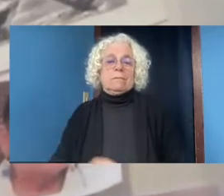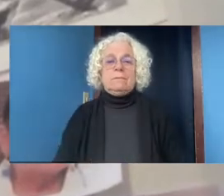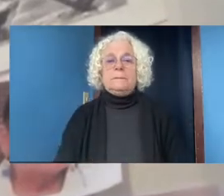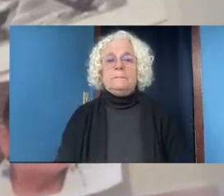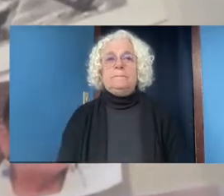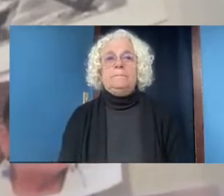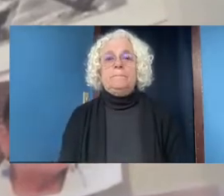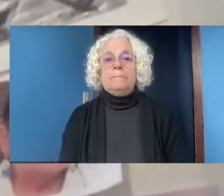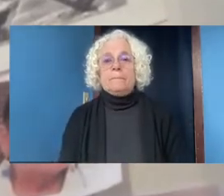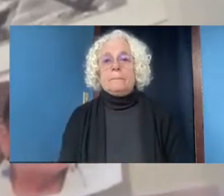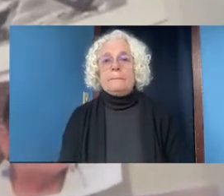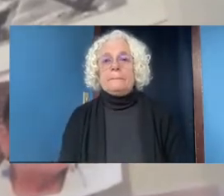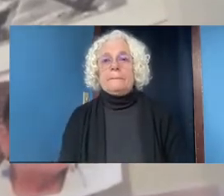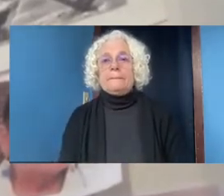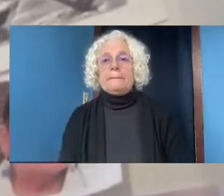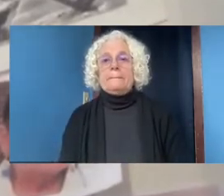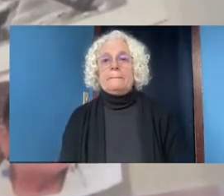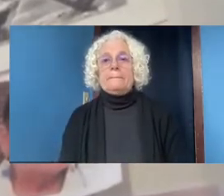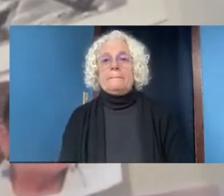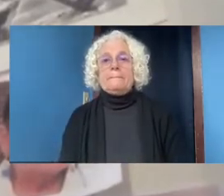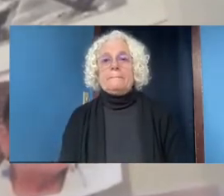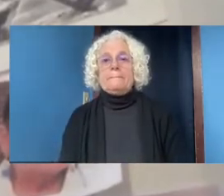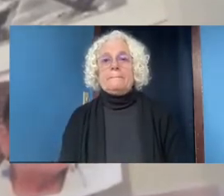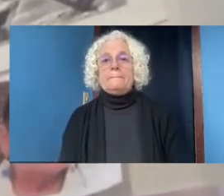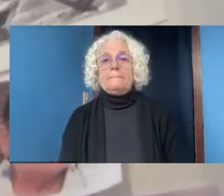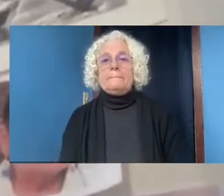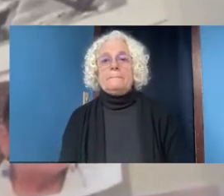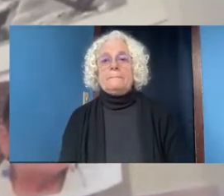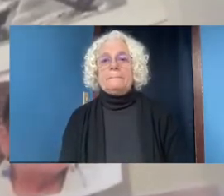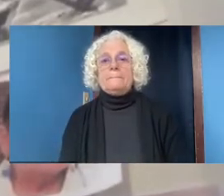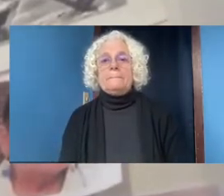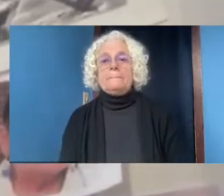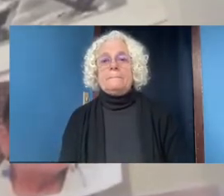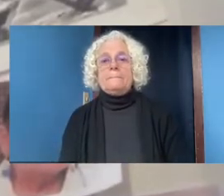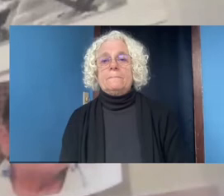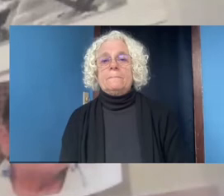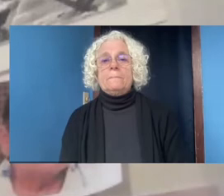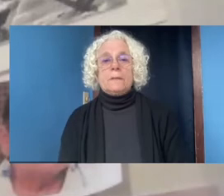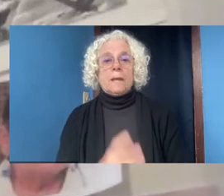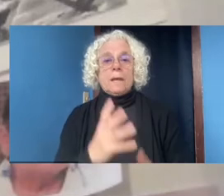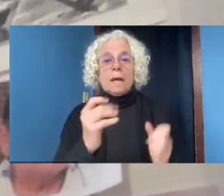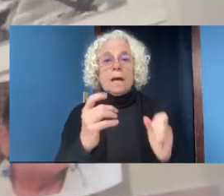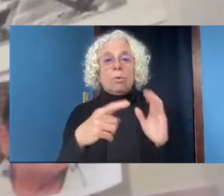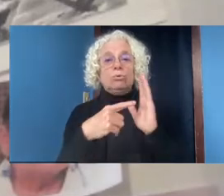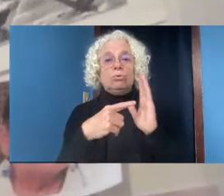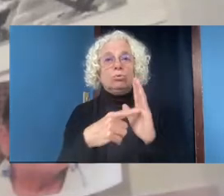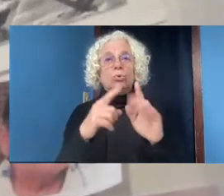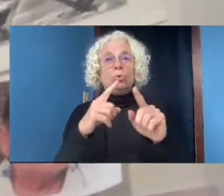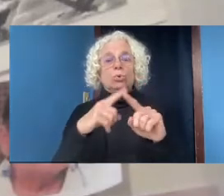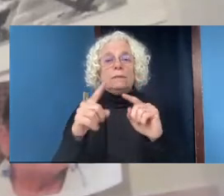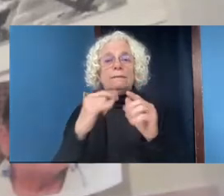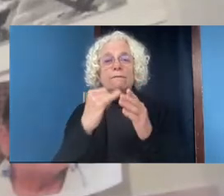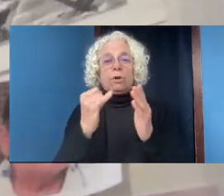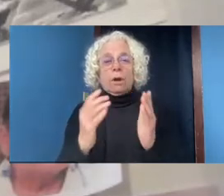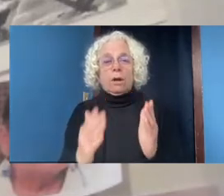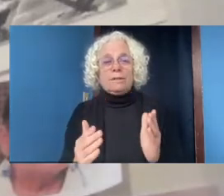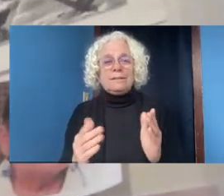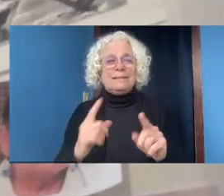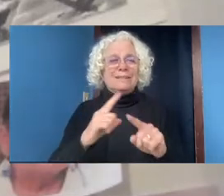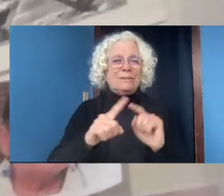I've chosen to show several different artists from several different fields,